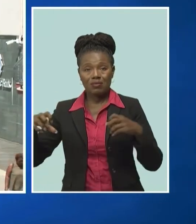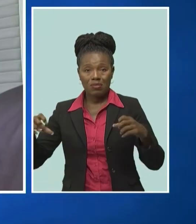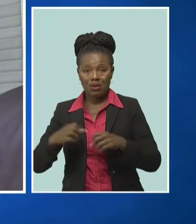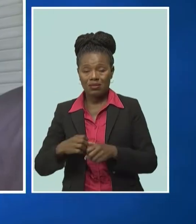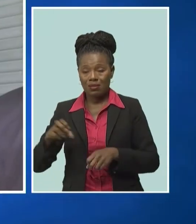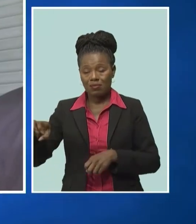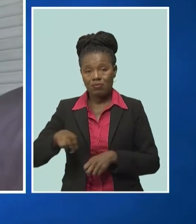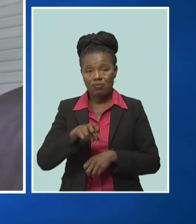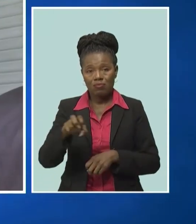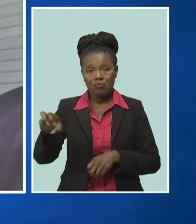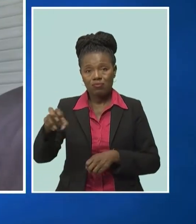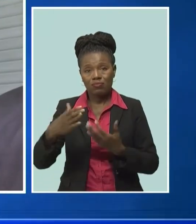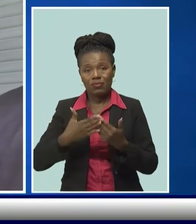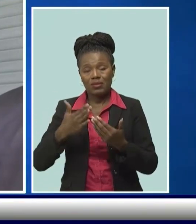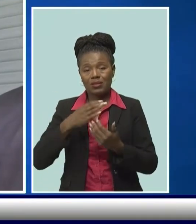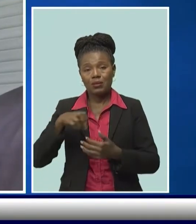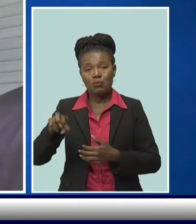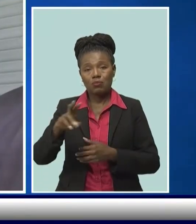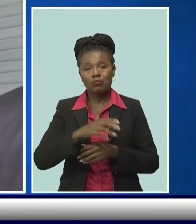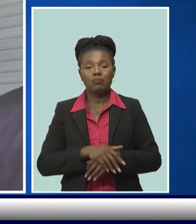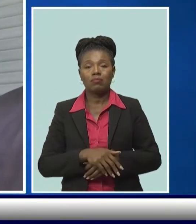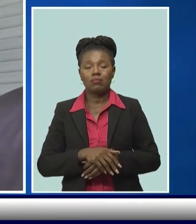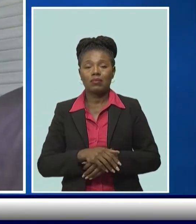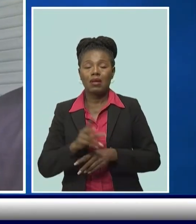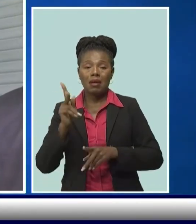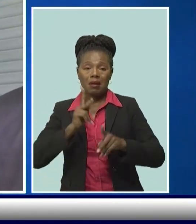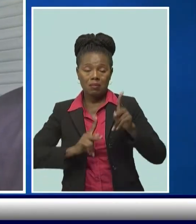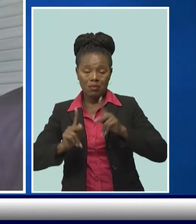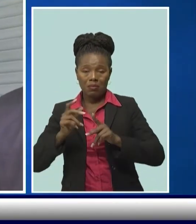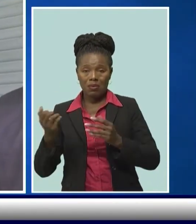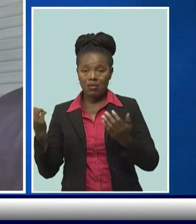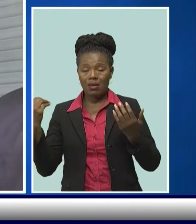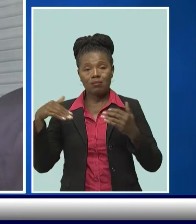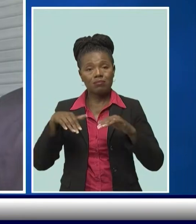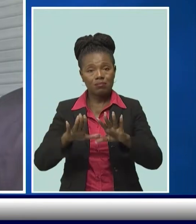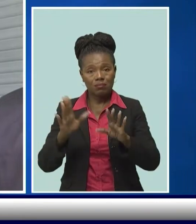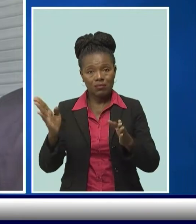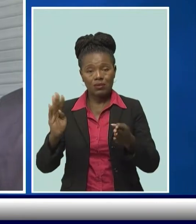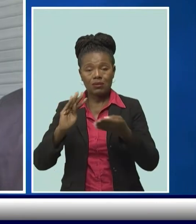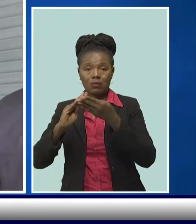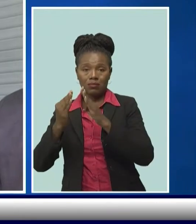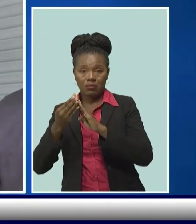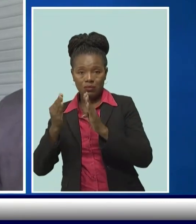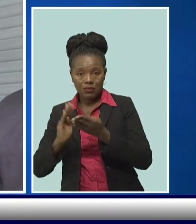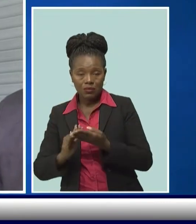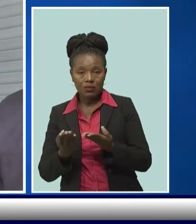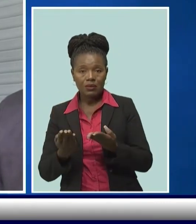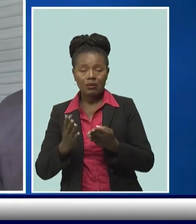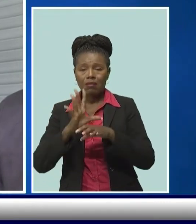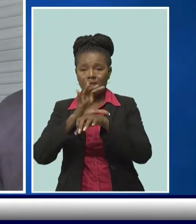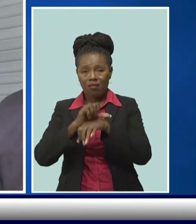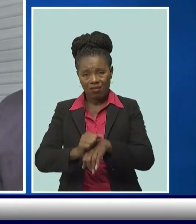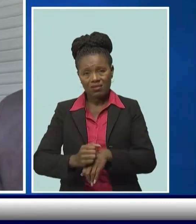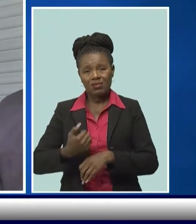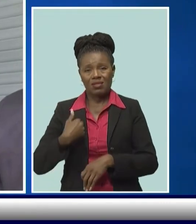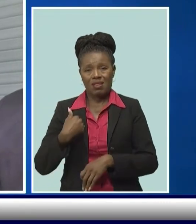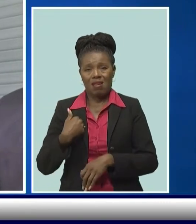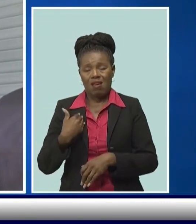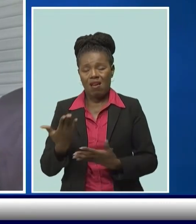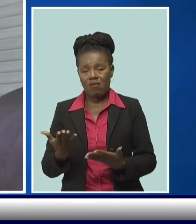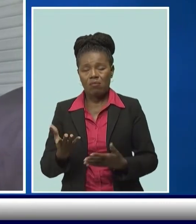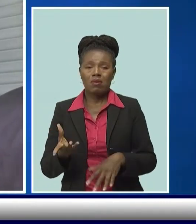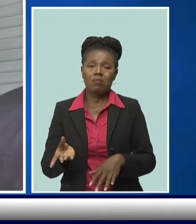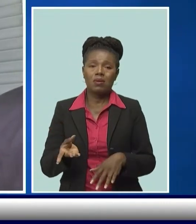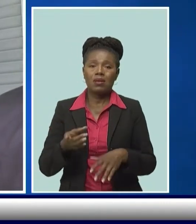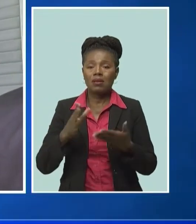is customers, especially tourists who come to Bridgetown. They're accustomed to having maybe dining in